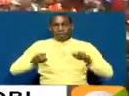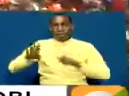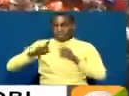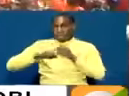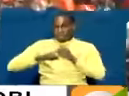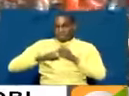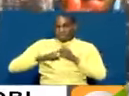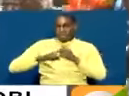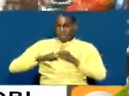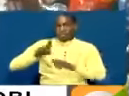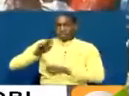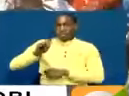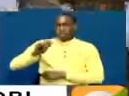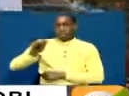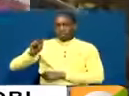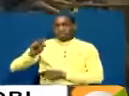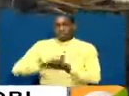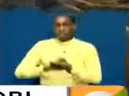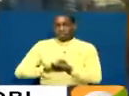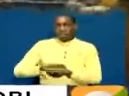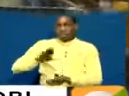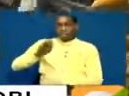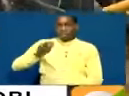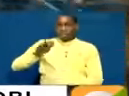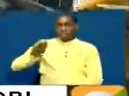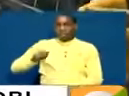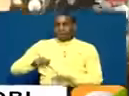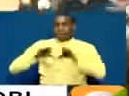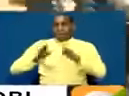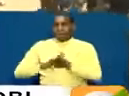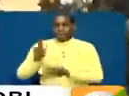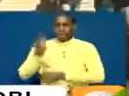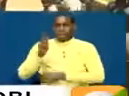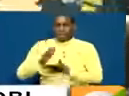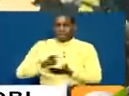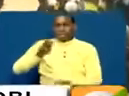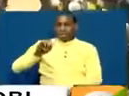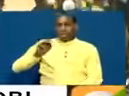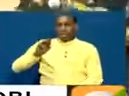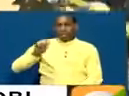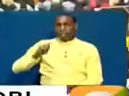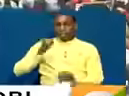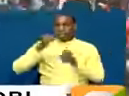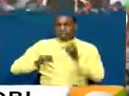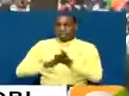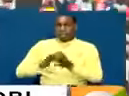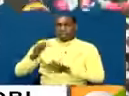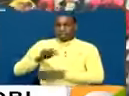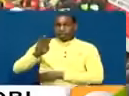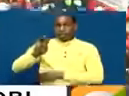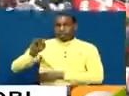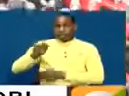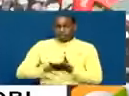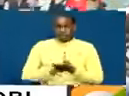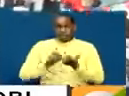Kawangware, Riluta, Marikiti and Bama markets, Karubangi, Masimba, and finally Githurai,